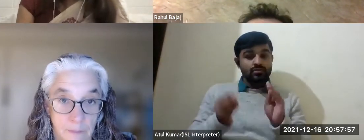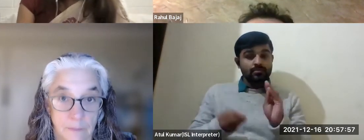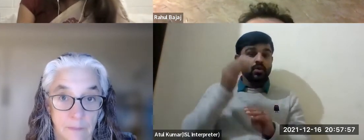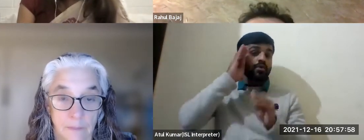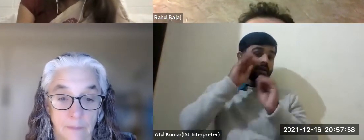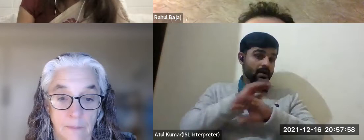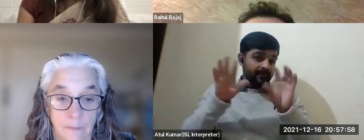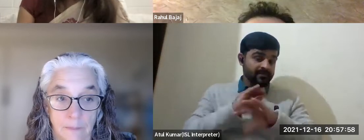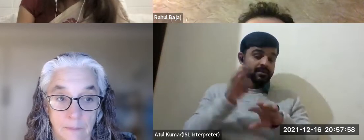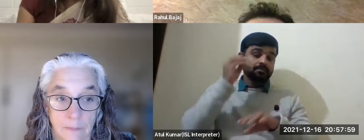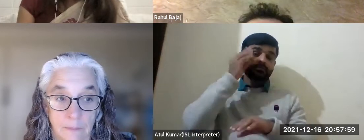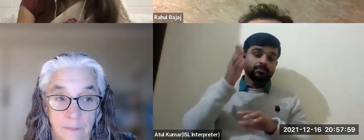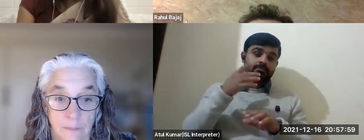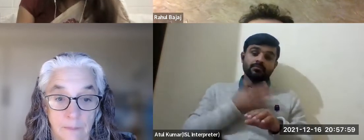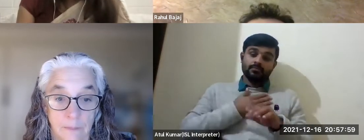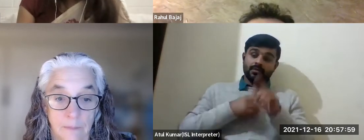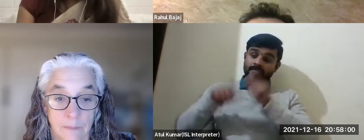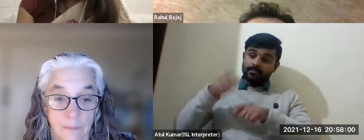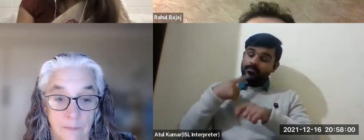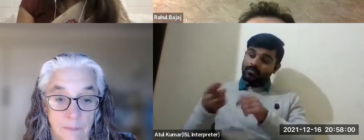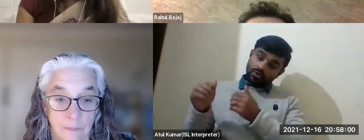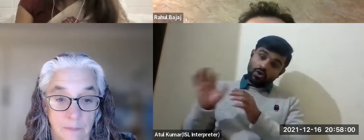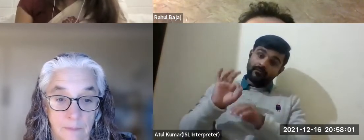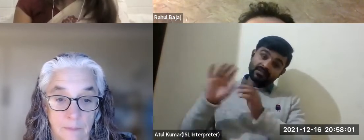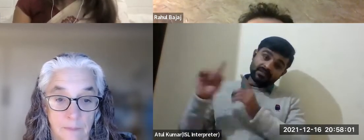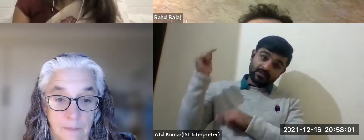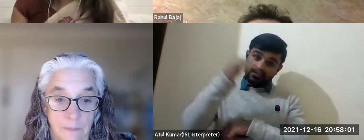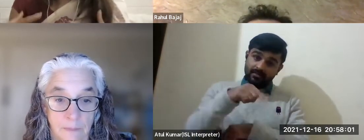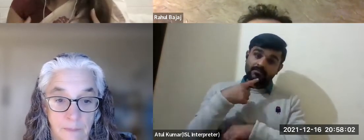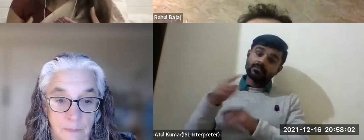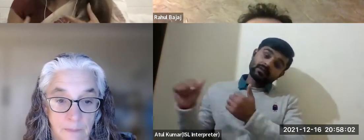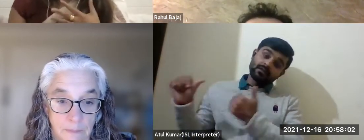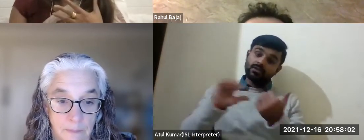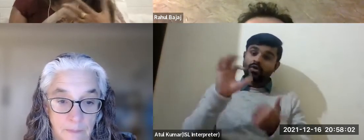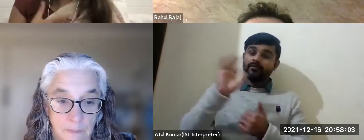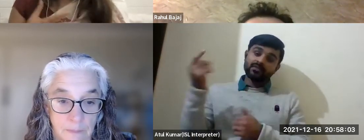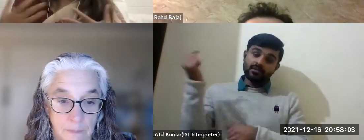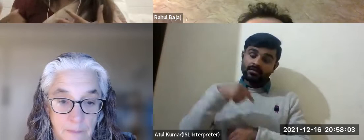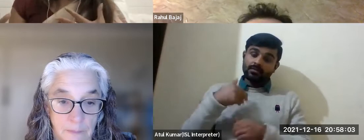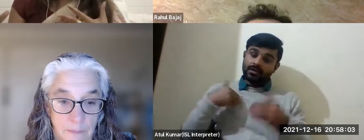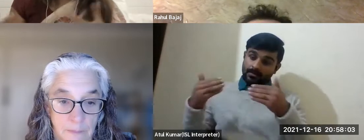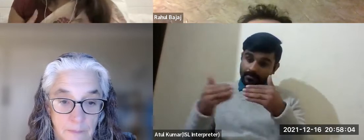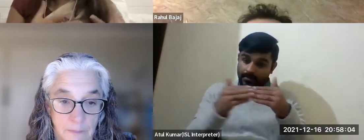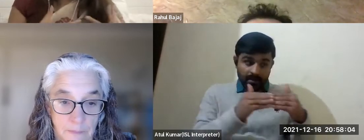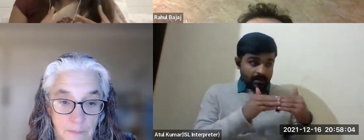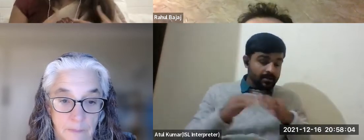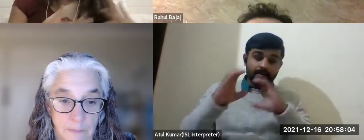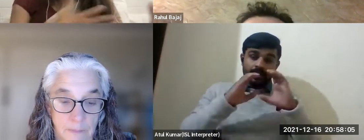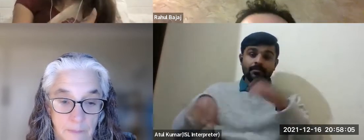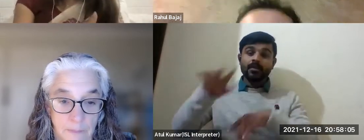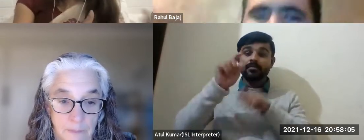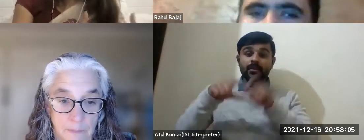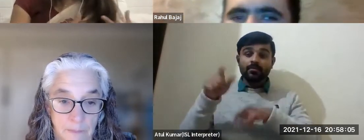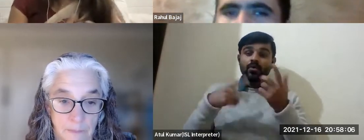like I tell my people, we've just gone back to office. I say, come back into office so you can meet with each other. People are